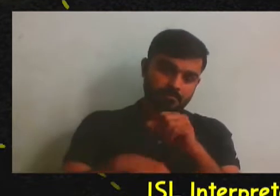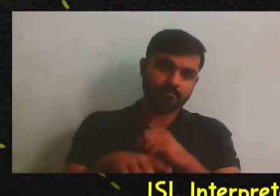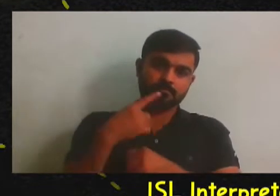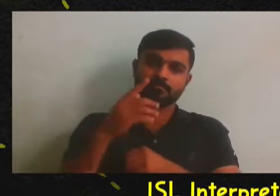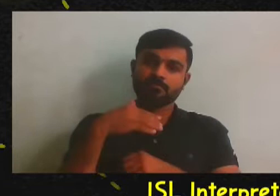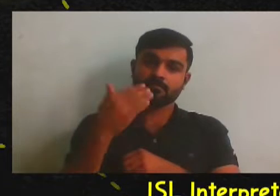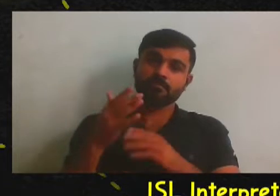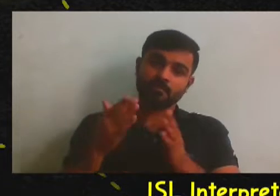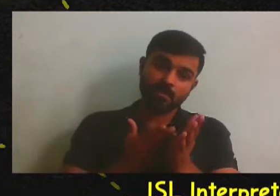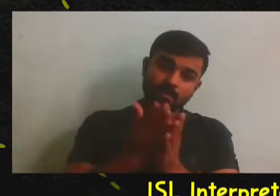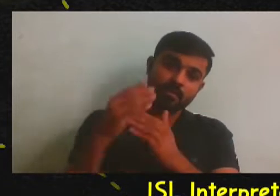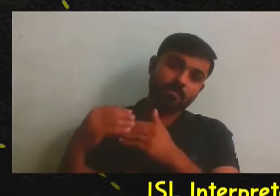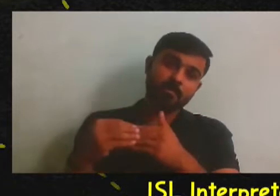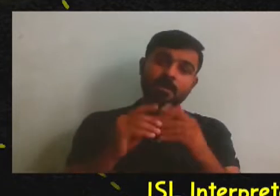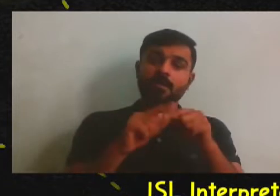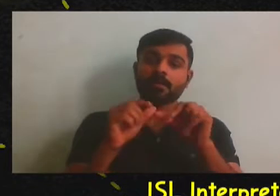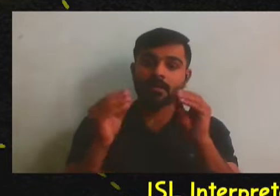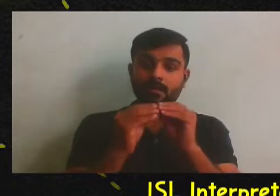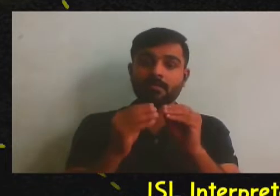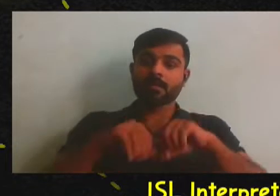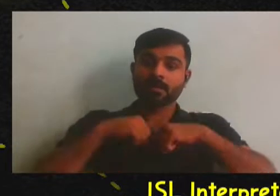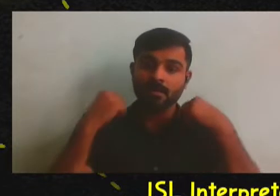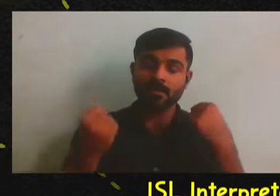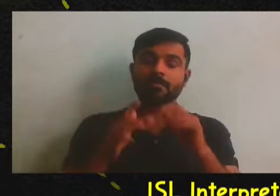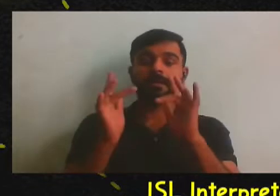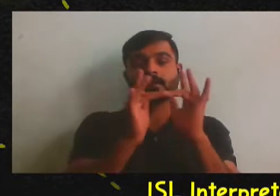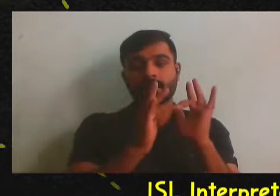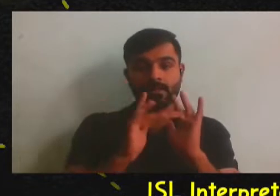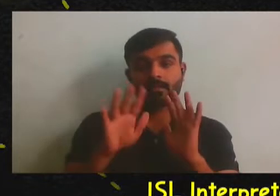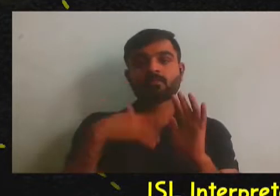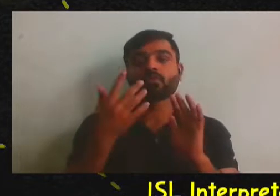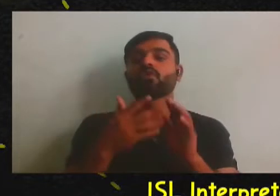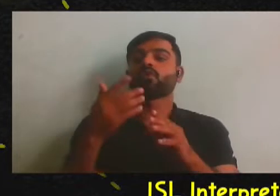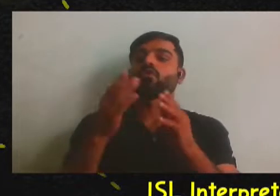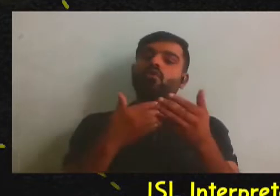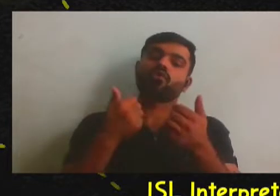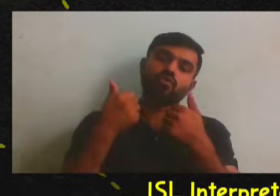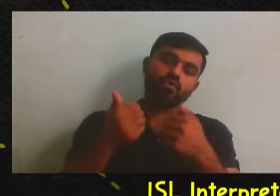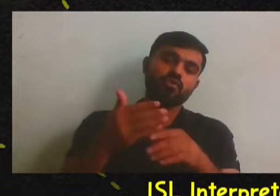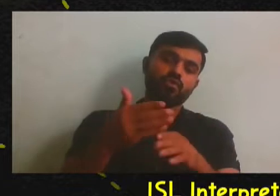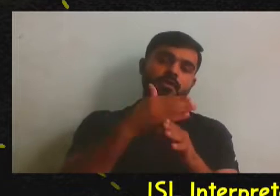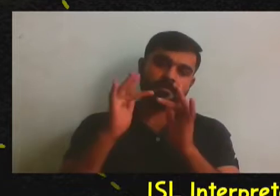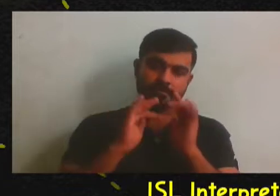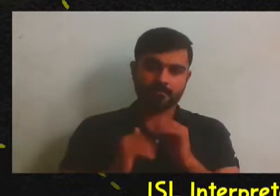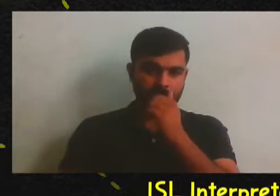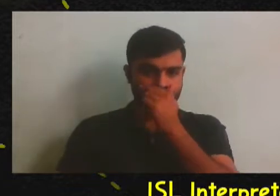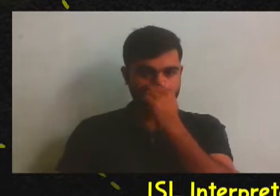that way we can tap into the potential of the internet and the good part of the internet.